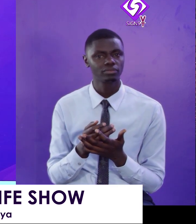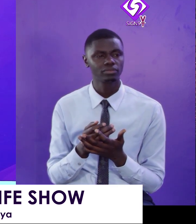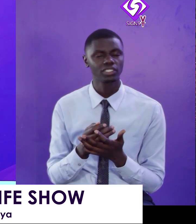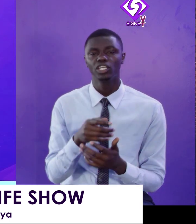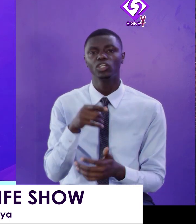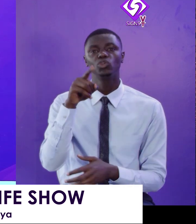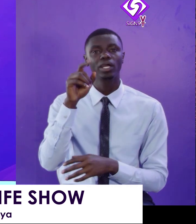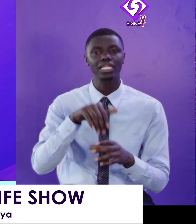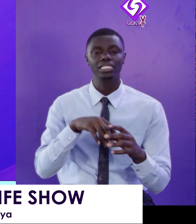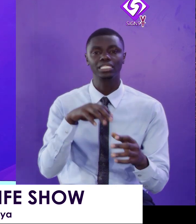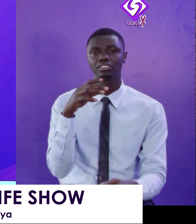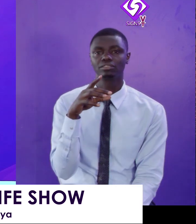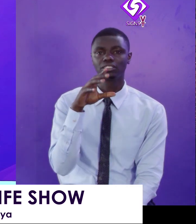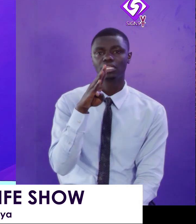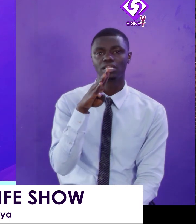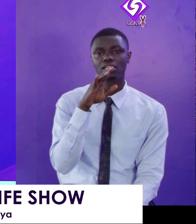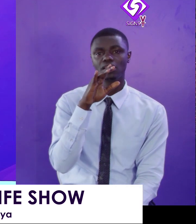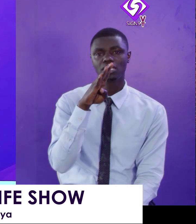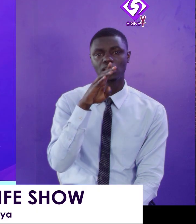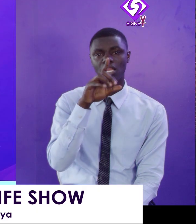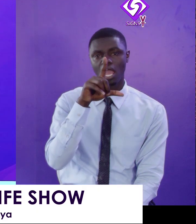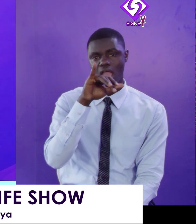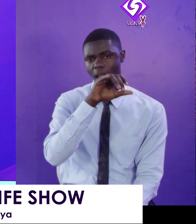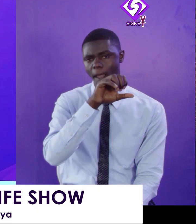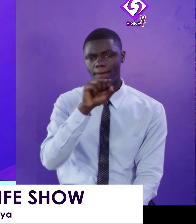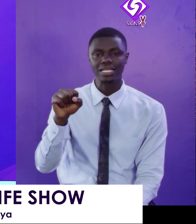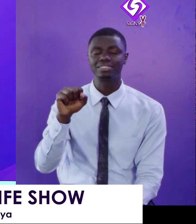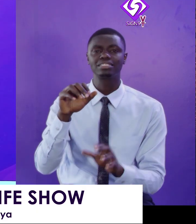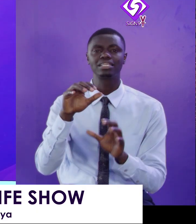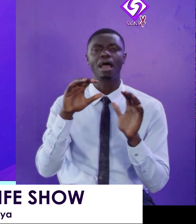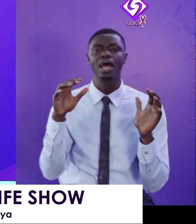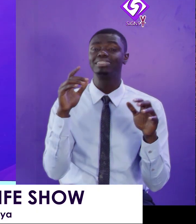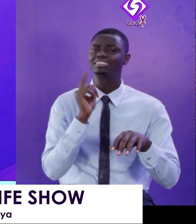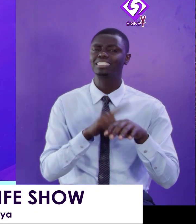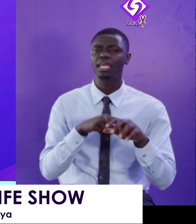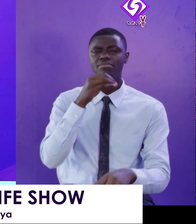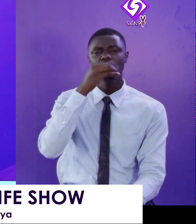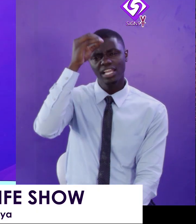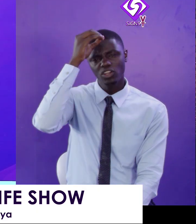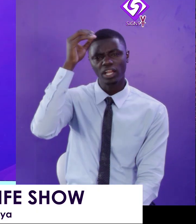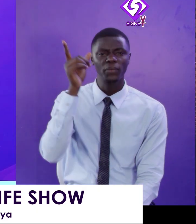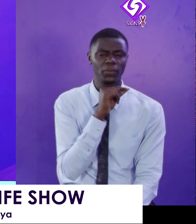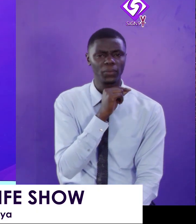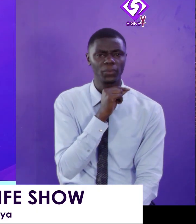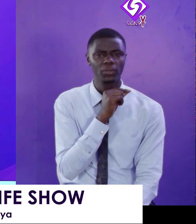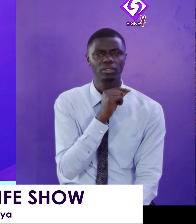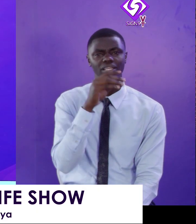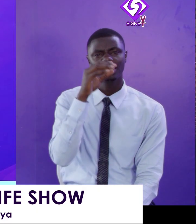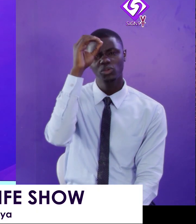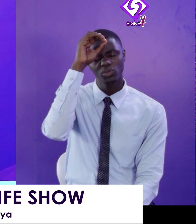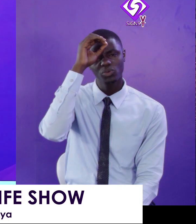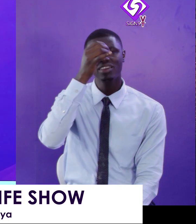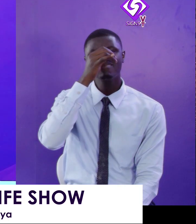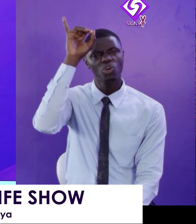World. You're in a world of utopia. When you're ignorant, you really are okay. You